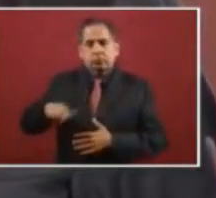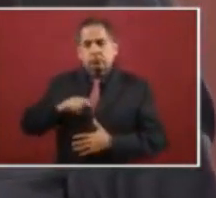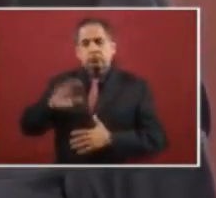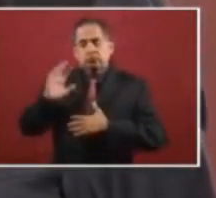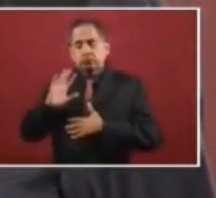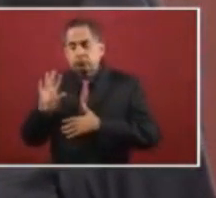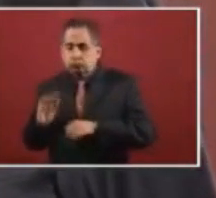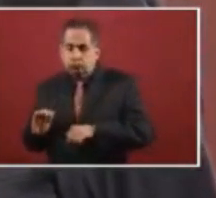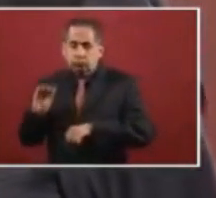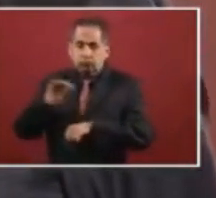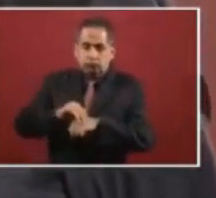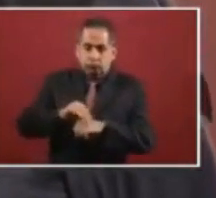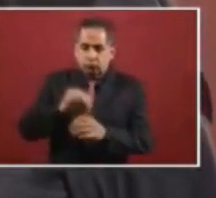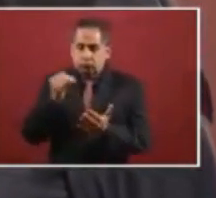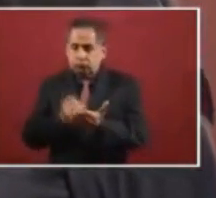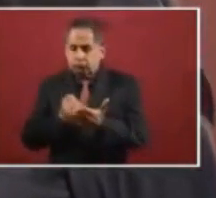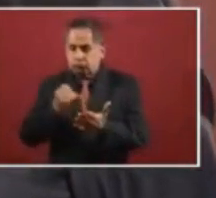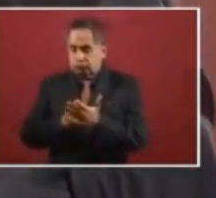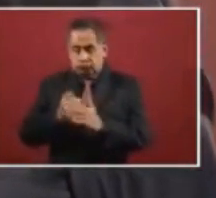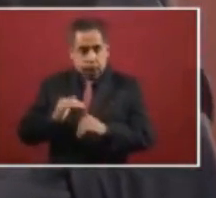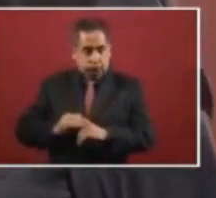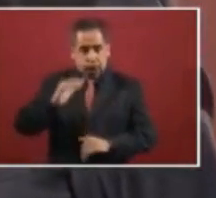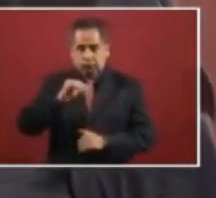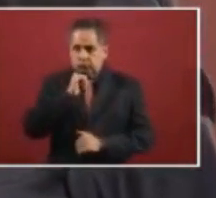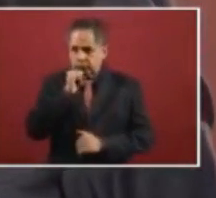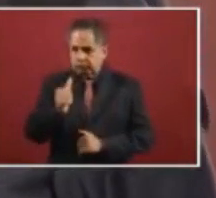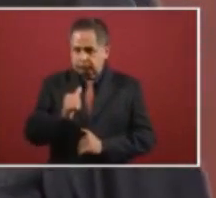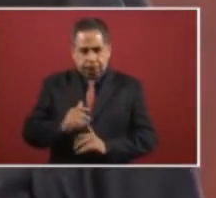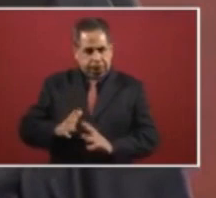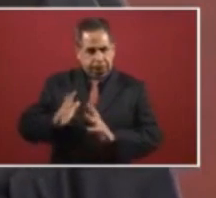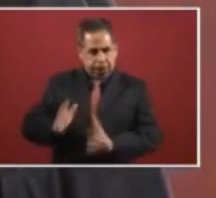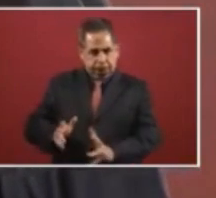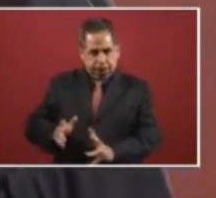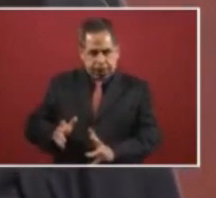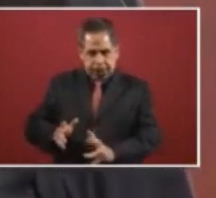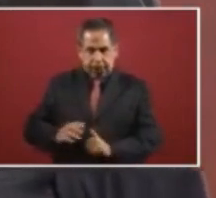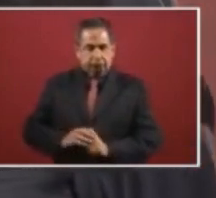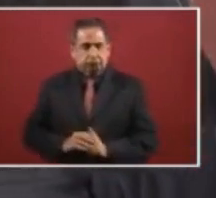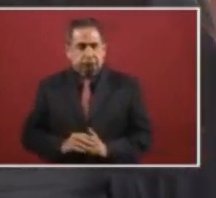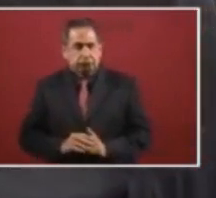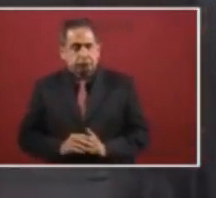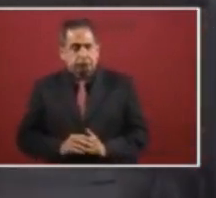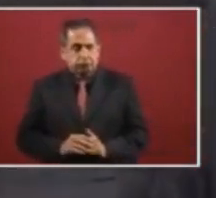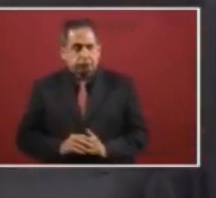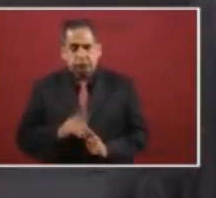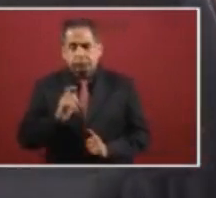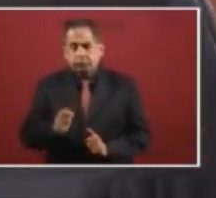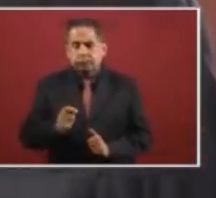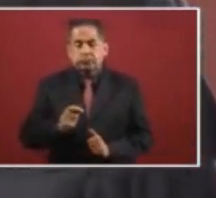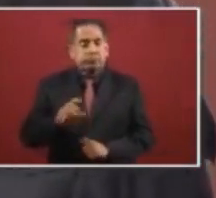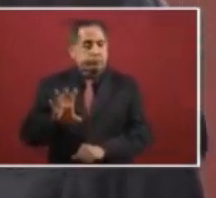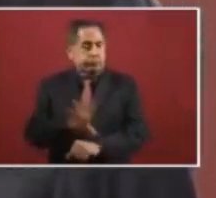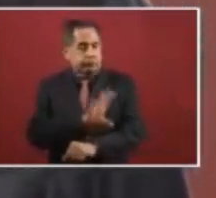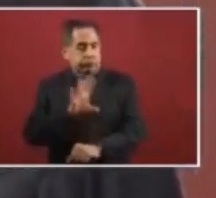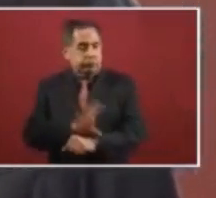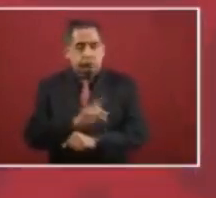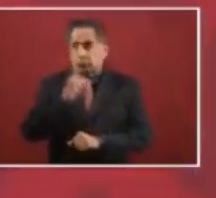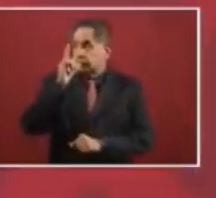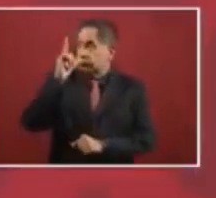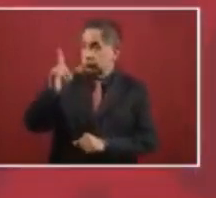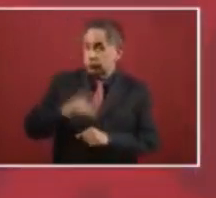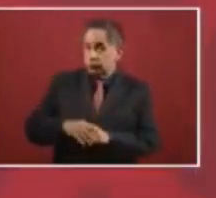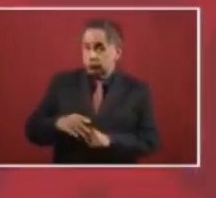commitment and not increasing in real terms the price